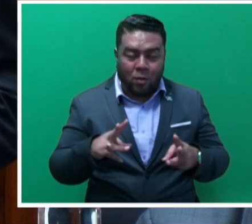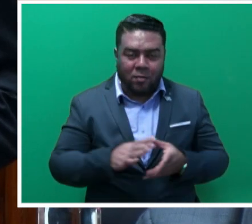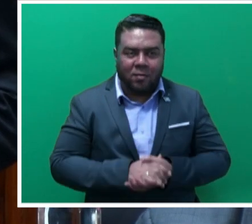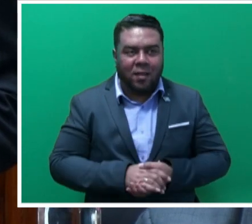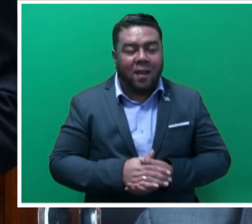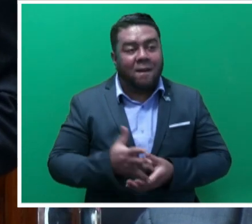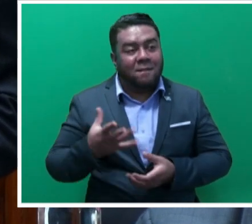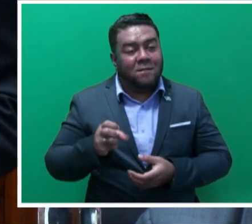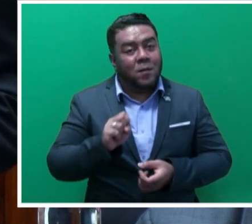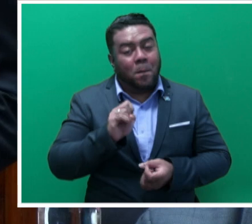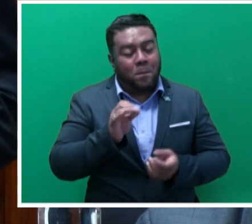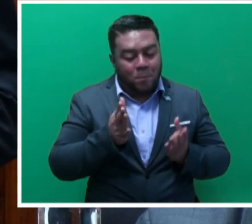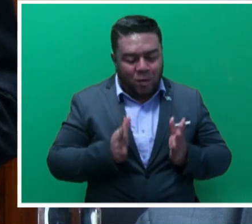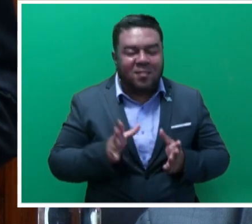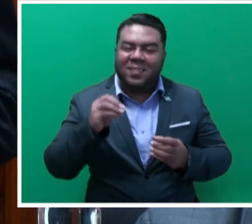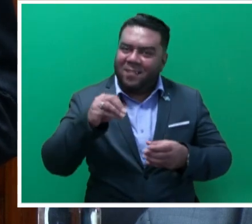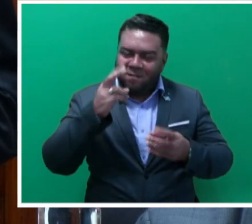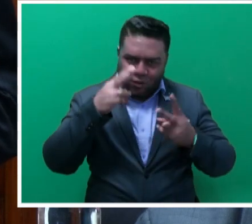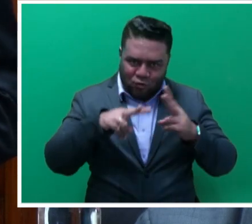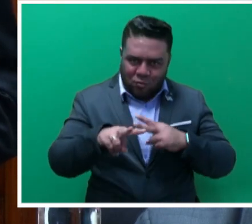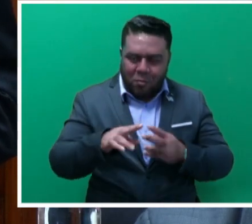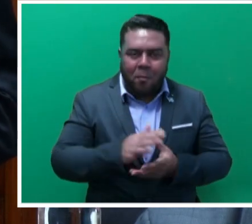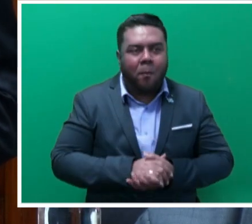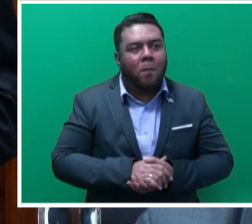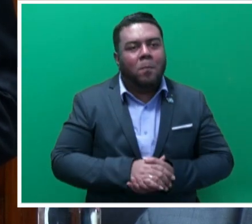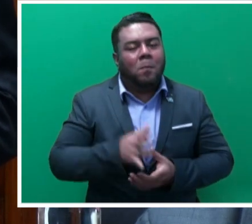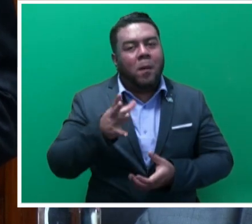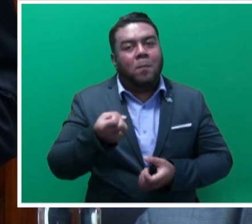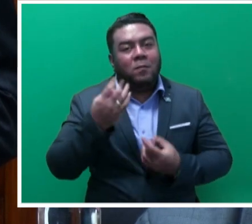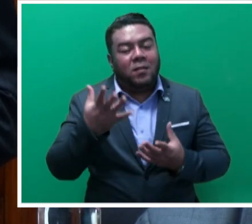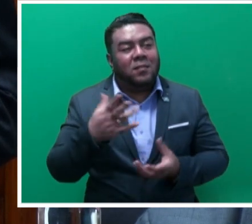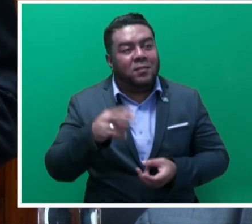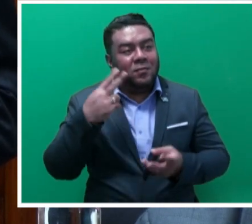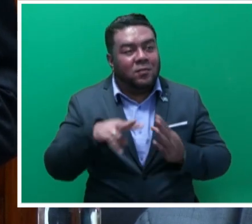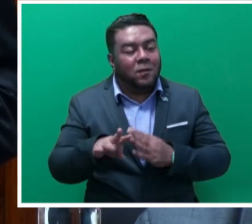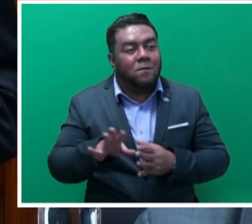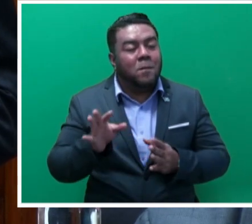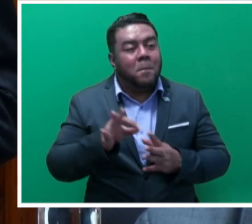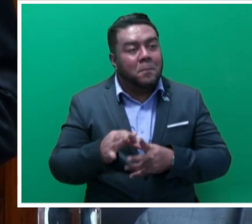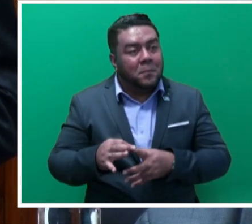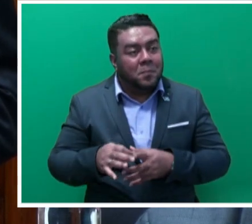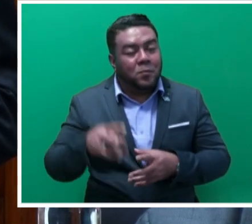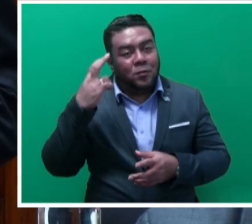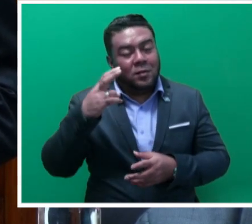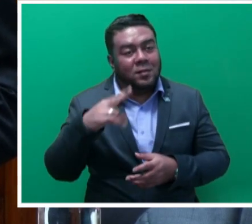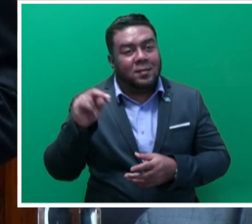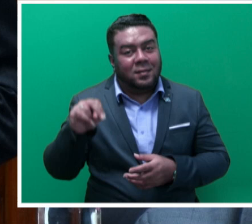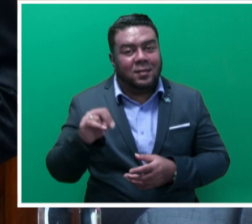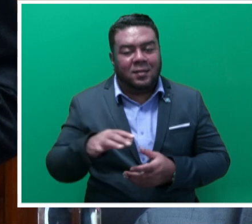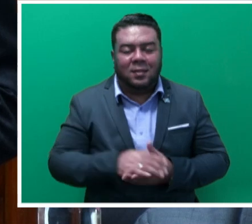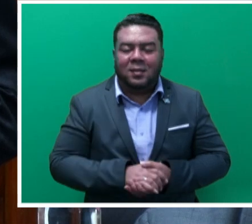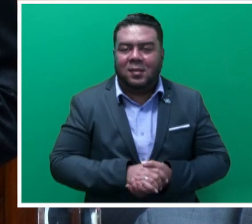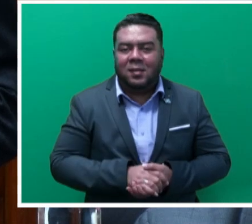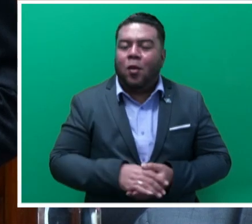Academy embodies this vision by providing a robust solution to the airline's pilot training needs, yielding significant financial and